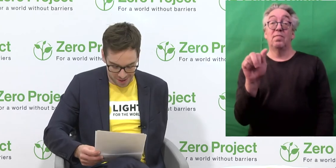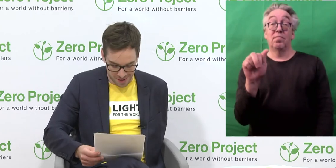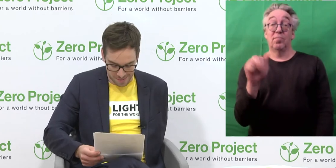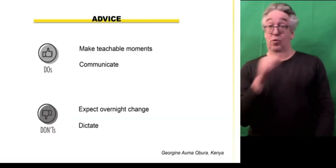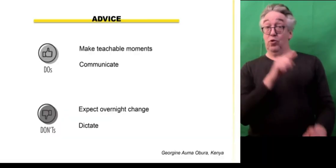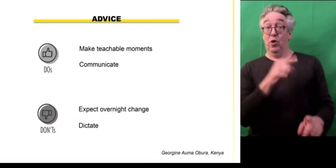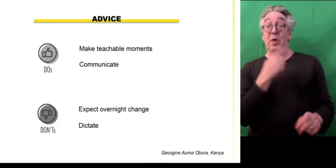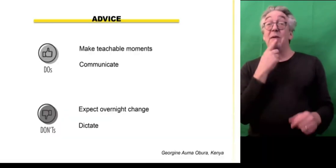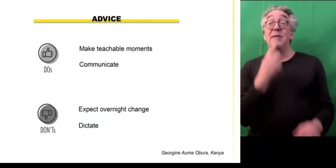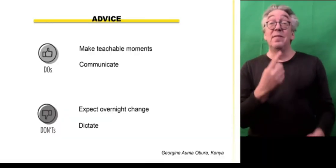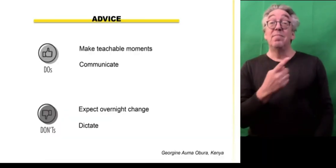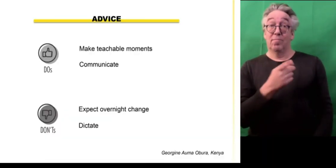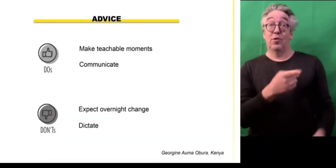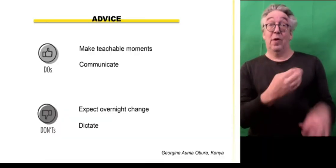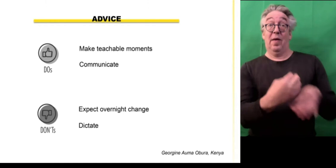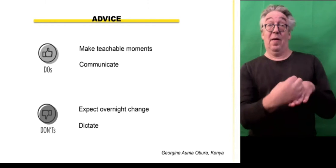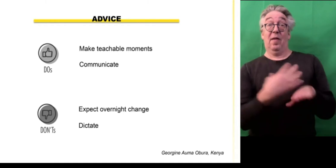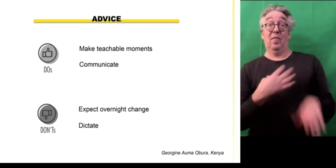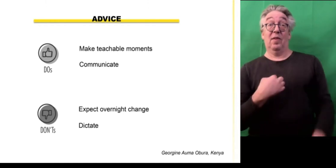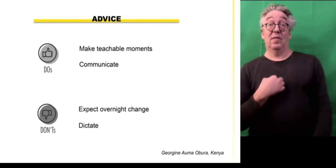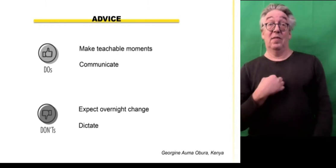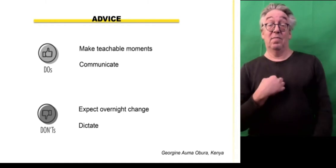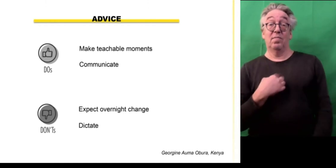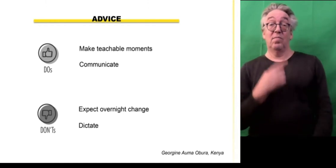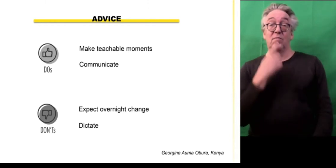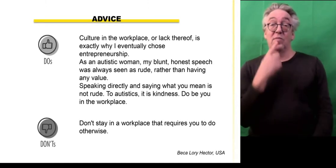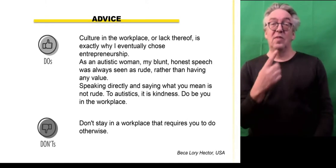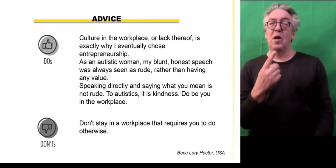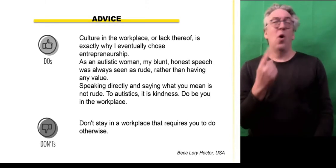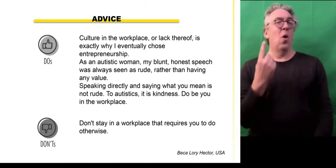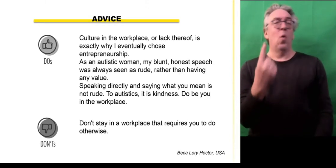doing something that is very important.